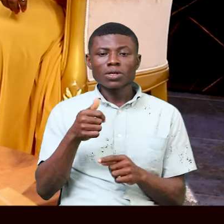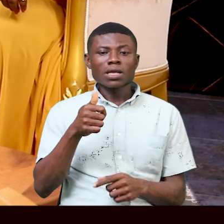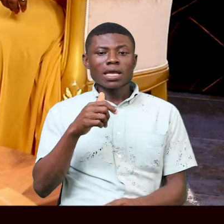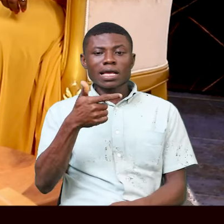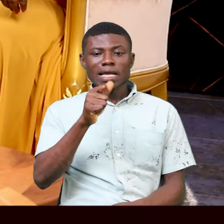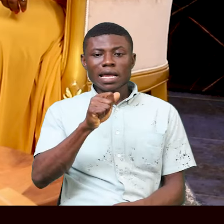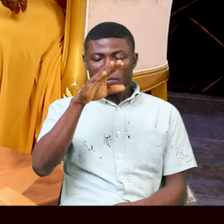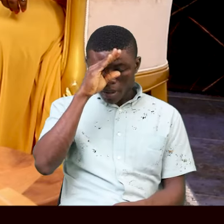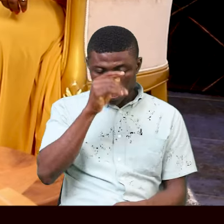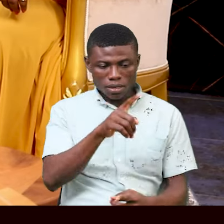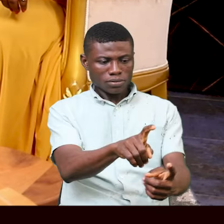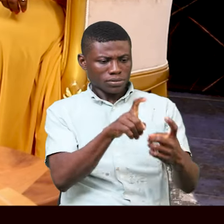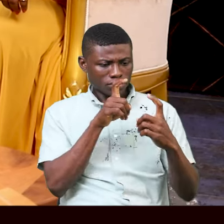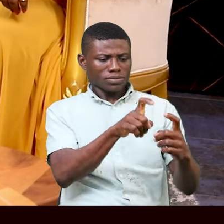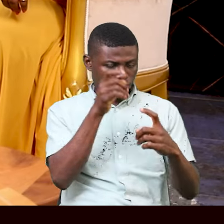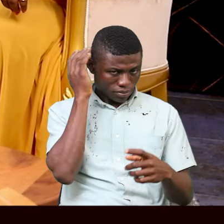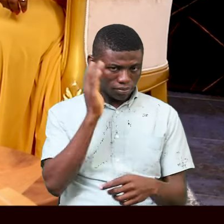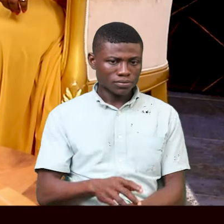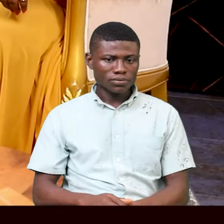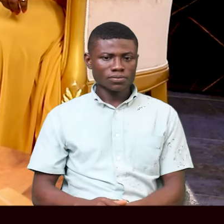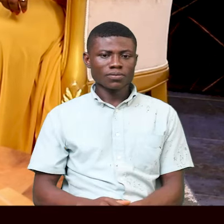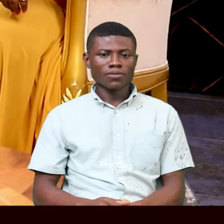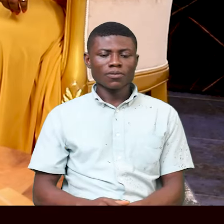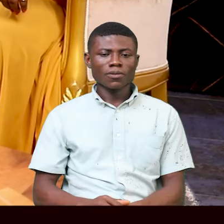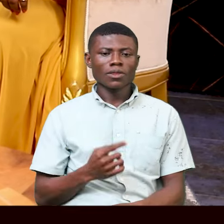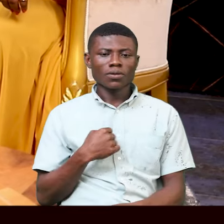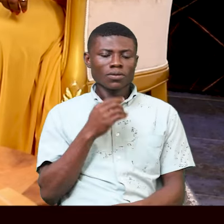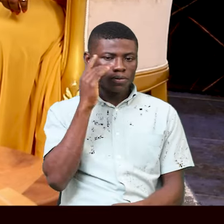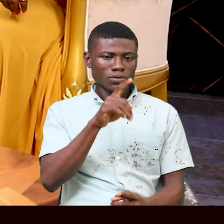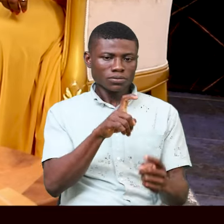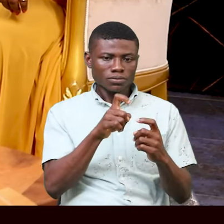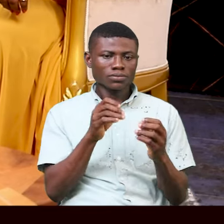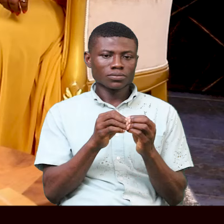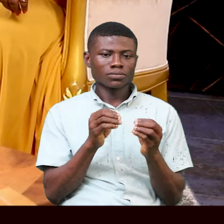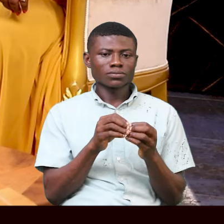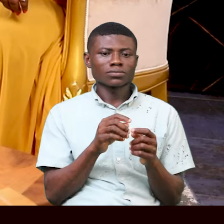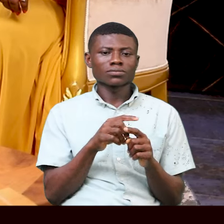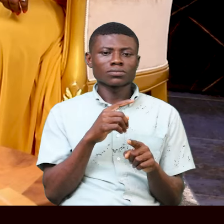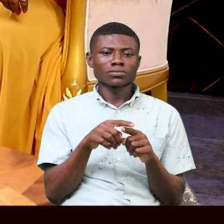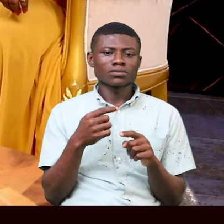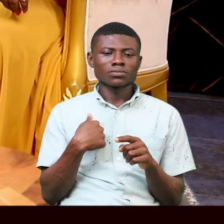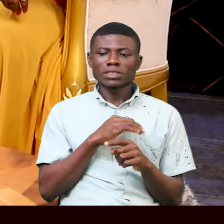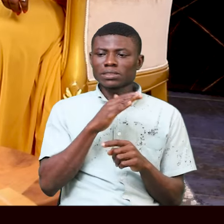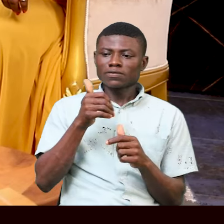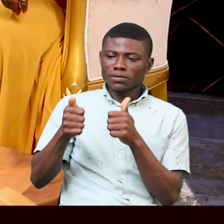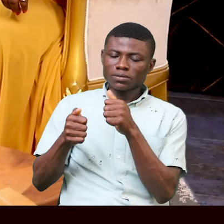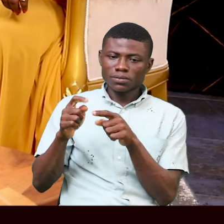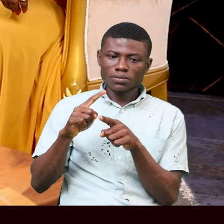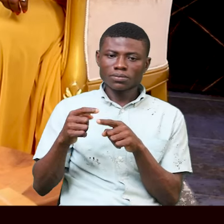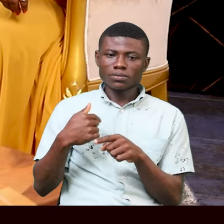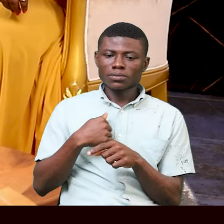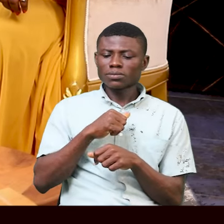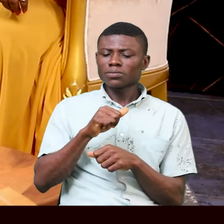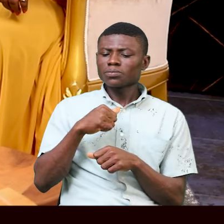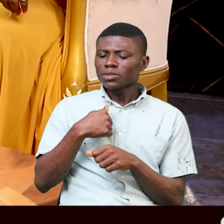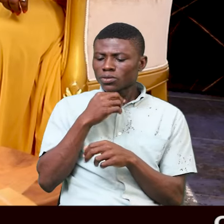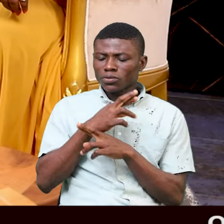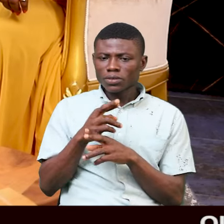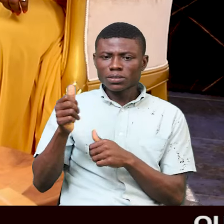back or the best shell. Okay. Or no bet ye beck ntokwa pa. I mean did not attempt that. And I'm not about to do